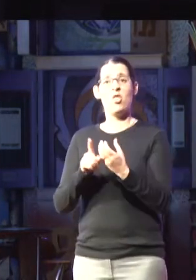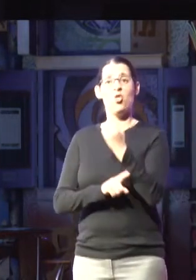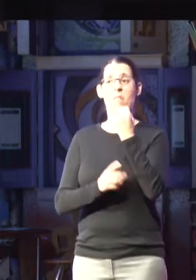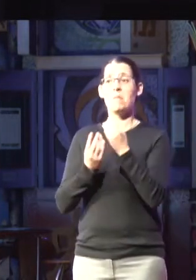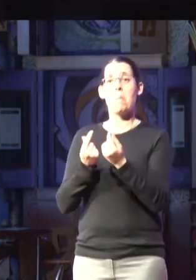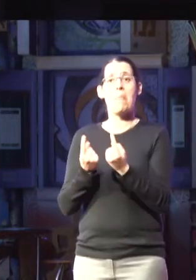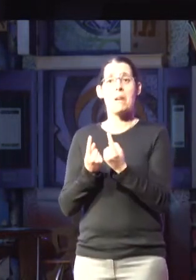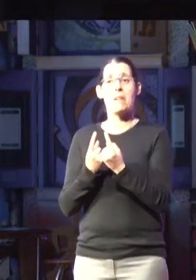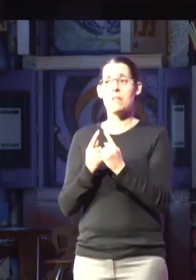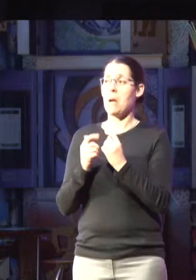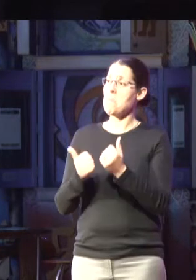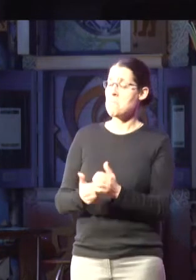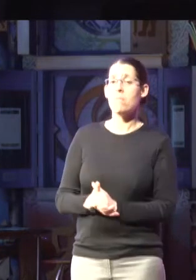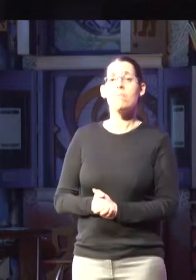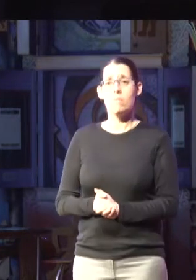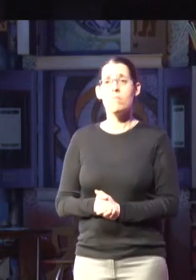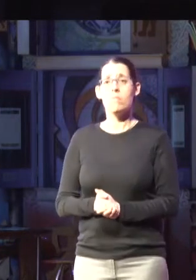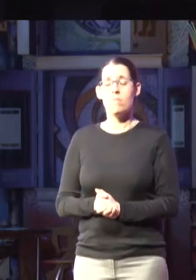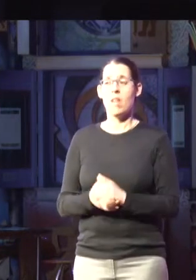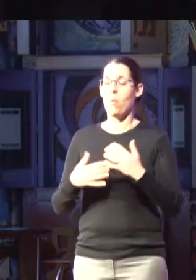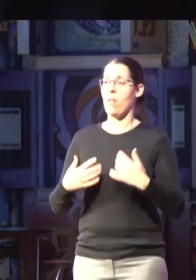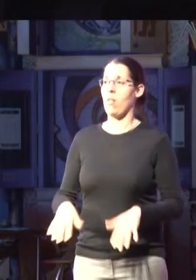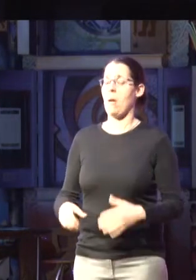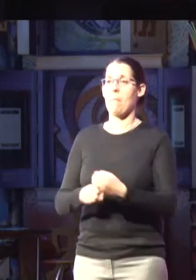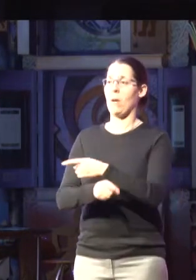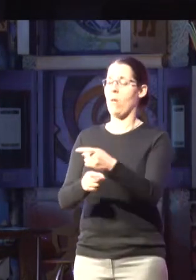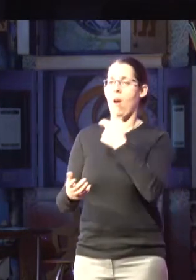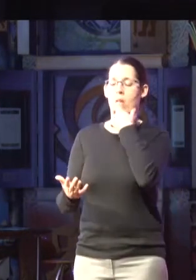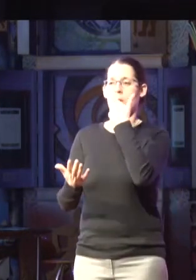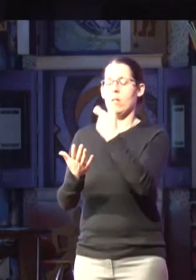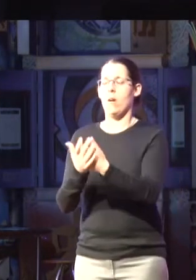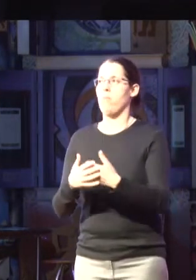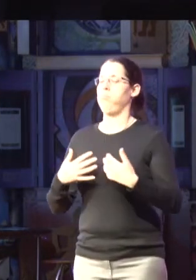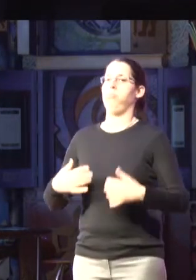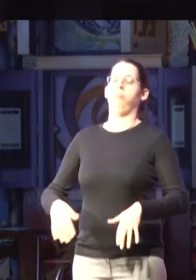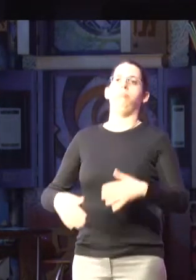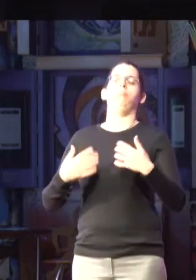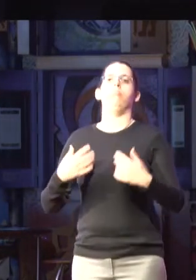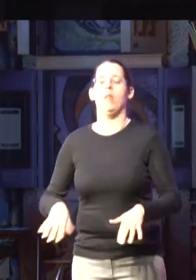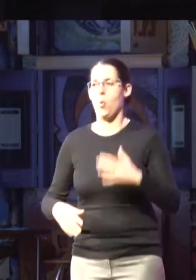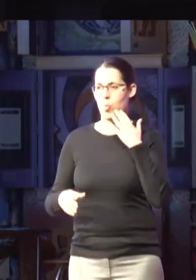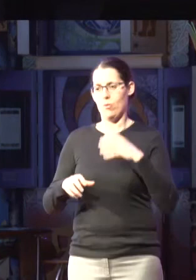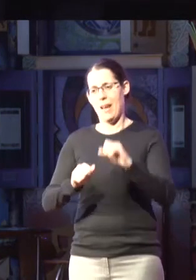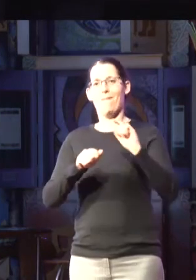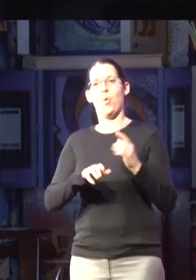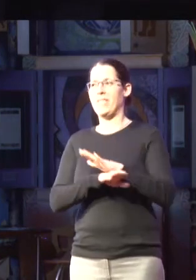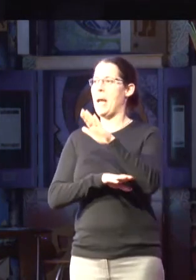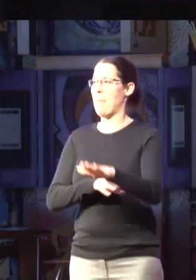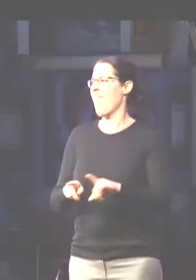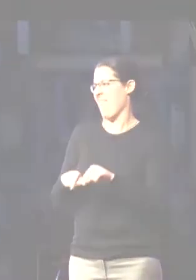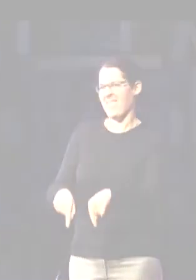that will blow your mind when you first take that first step of actually doing something like this. Cheers.